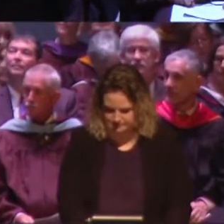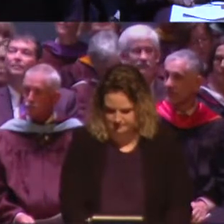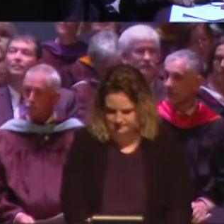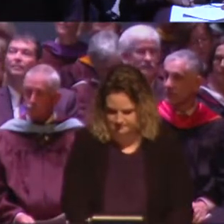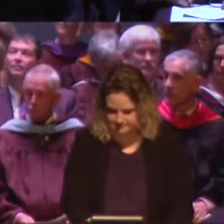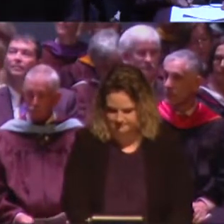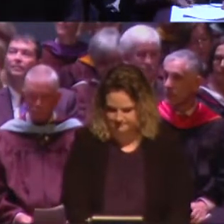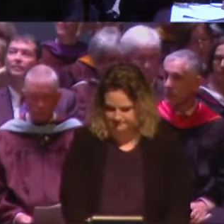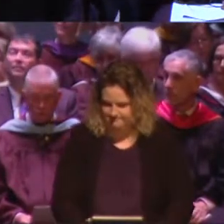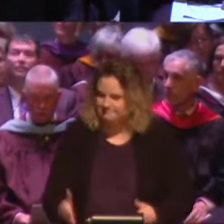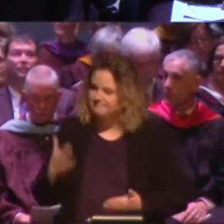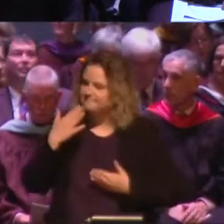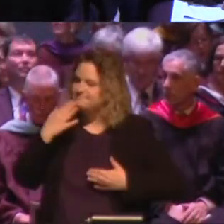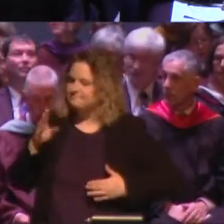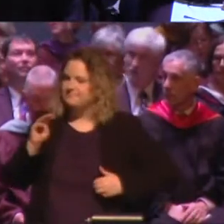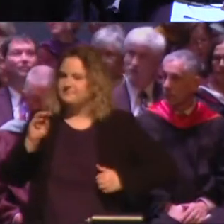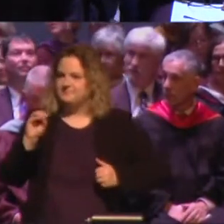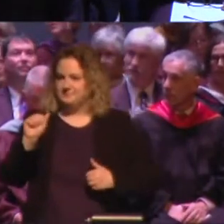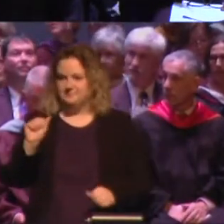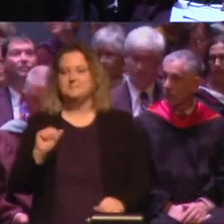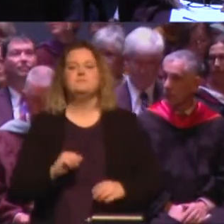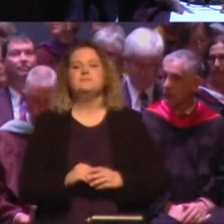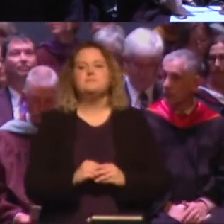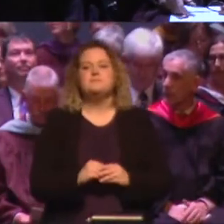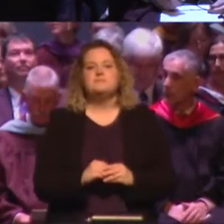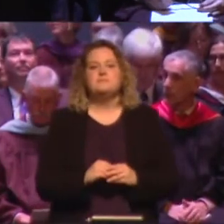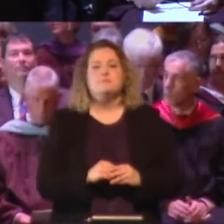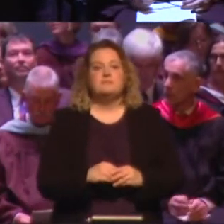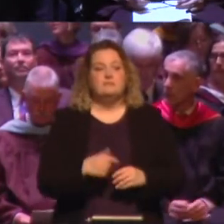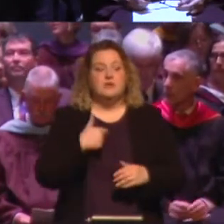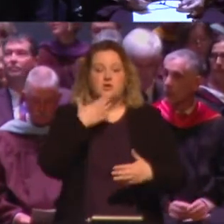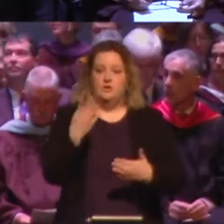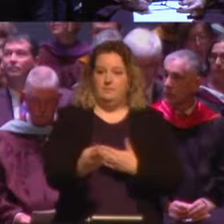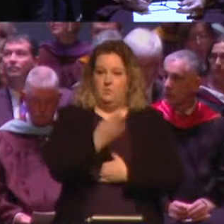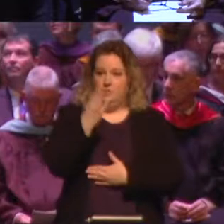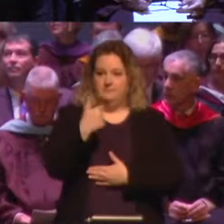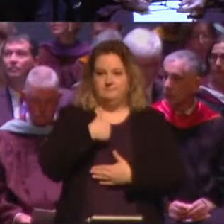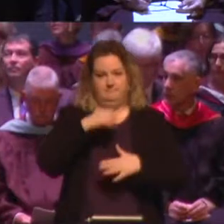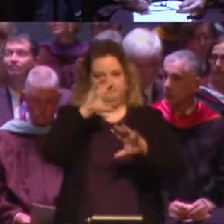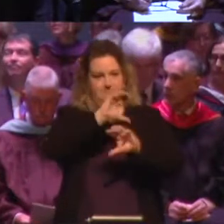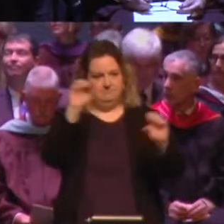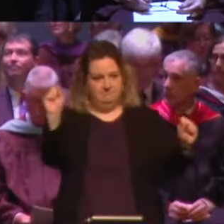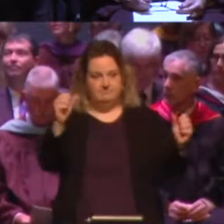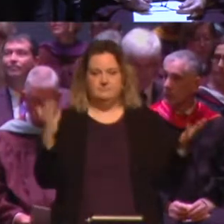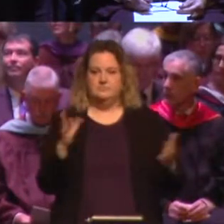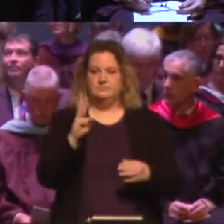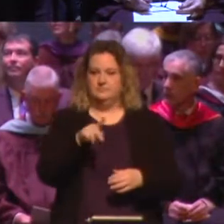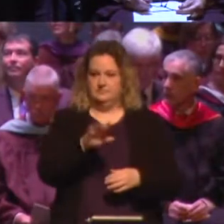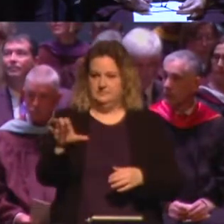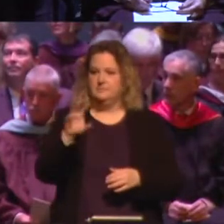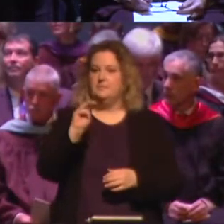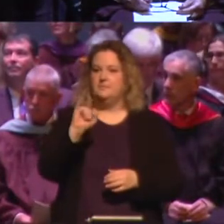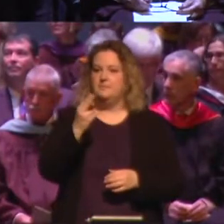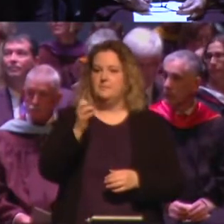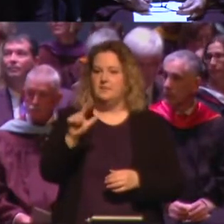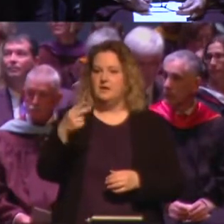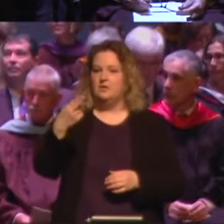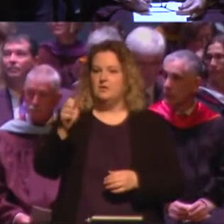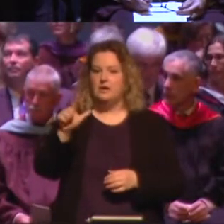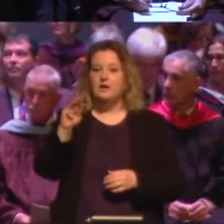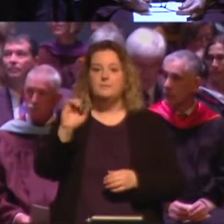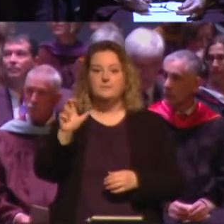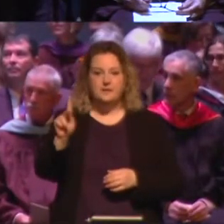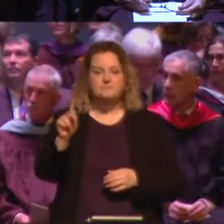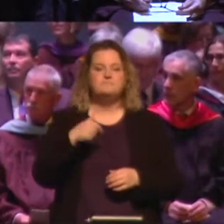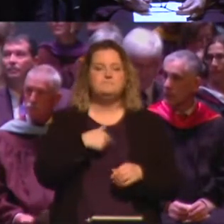Thank you, Mal. Good morning. My name is Michael Helmick, and I am the president of Western Piedmont Community College. And I, too, would